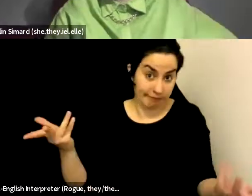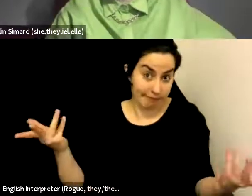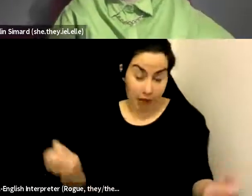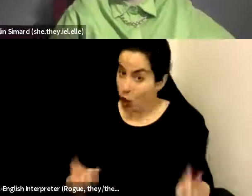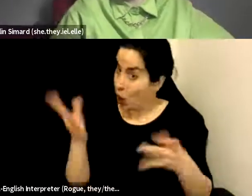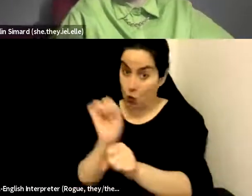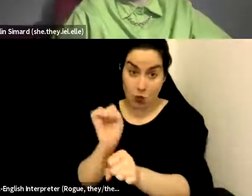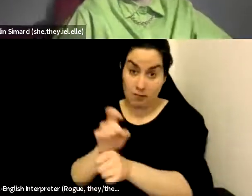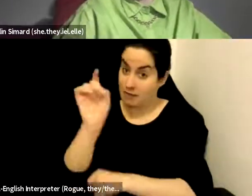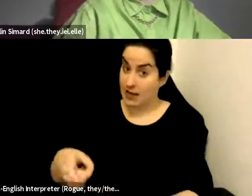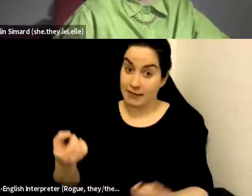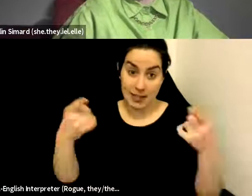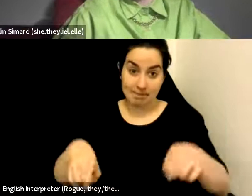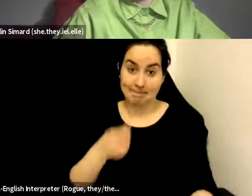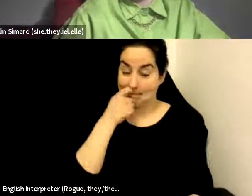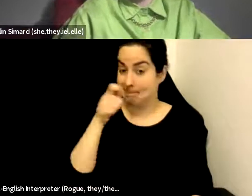Yeah, end of thought.